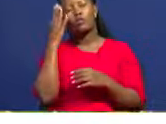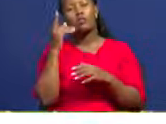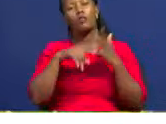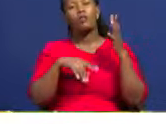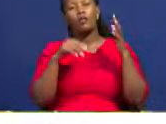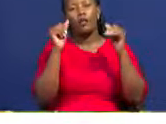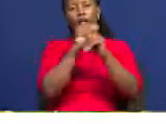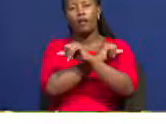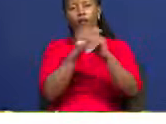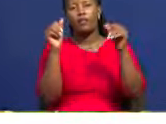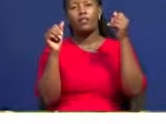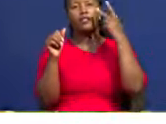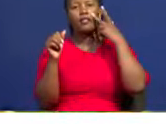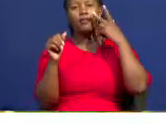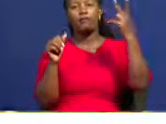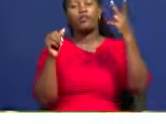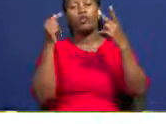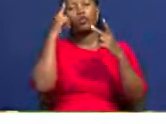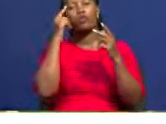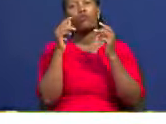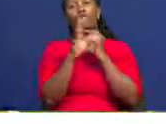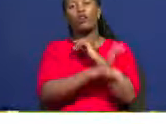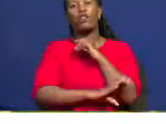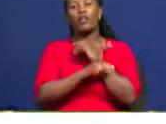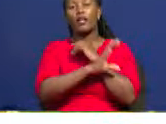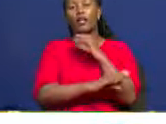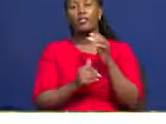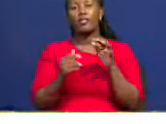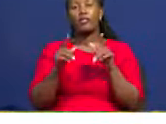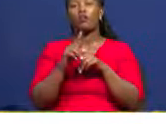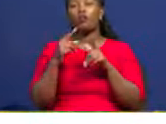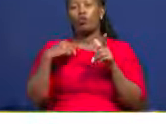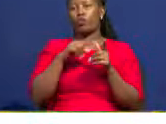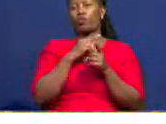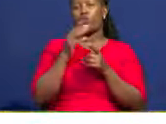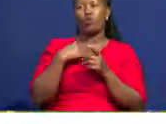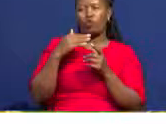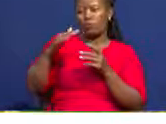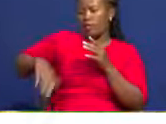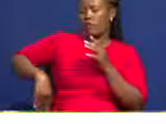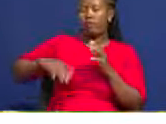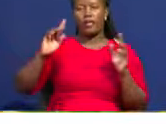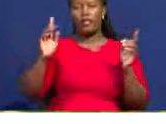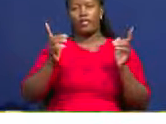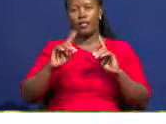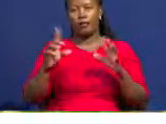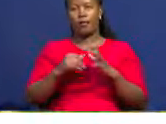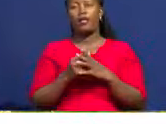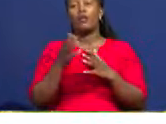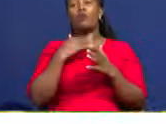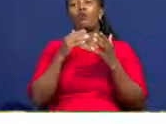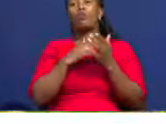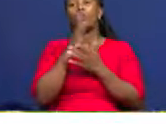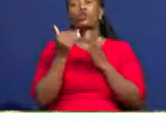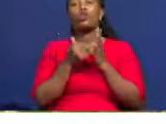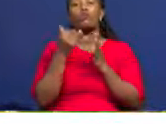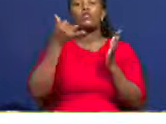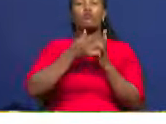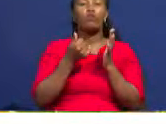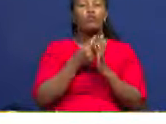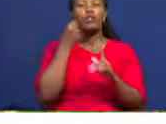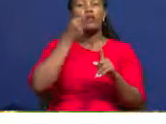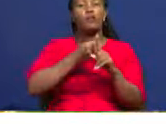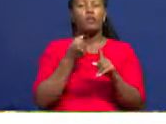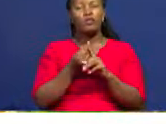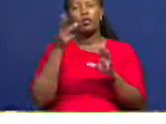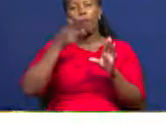has, the vision for this country. And we don't want to be left behind. We need them to be in forefront, participating and benefiting